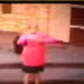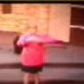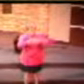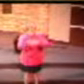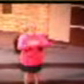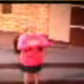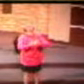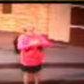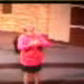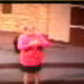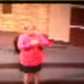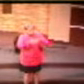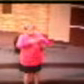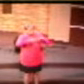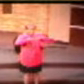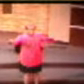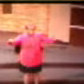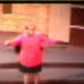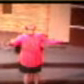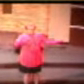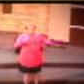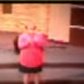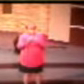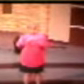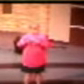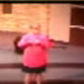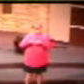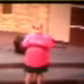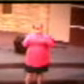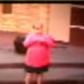friend Roger, who happens to be here this morning.